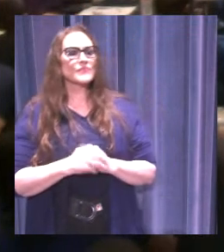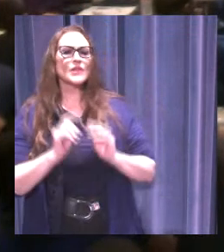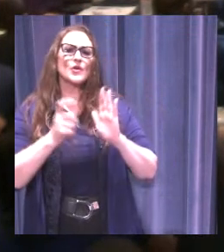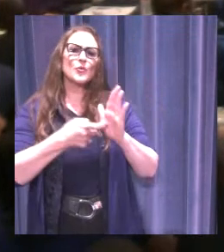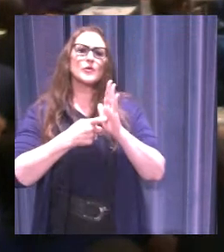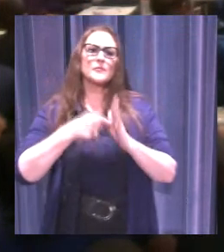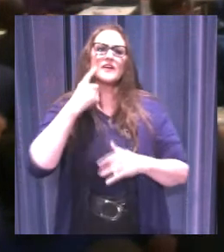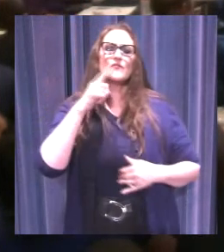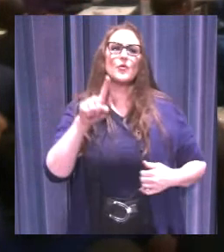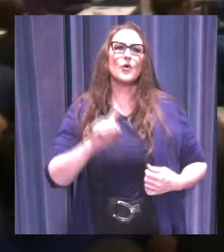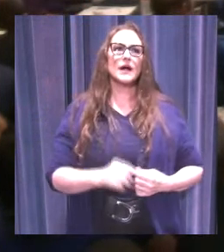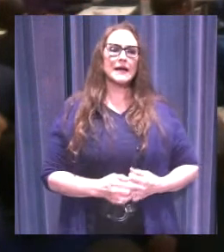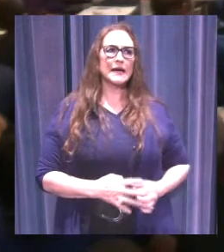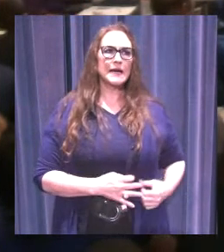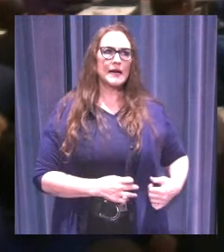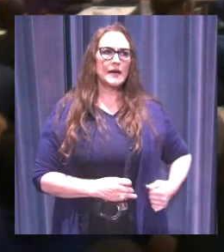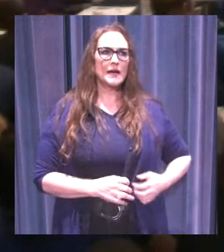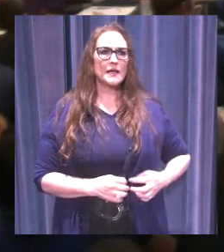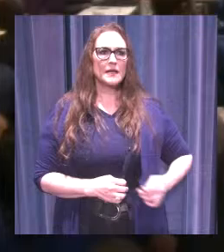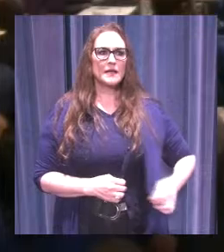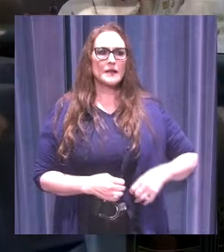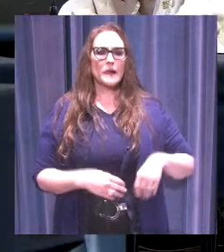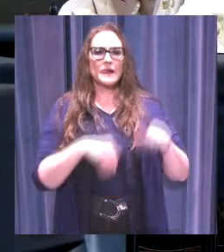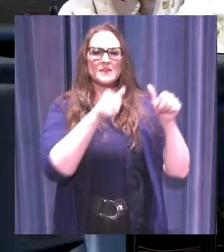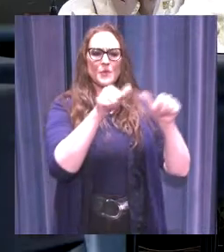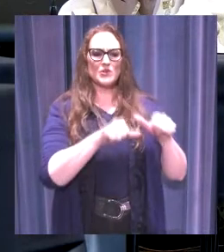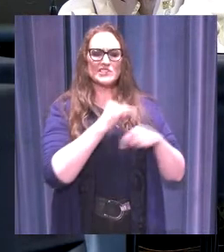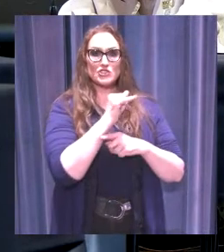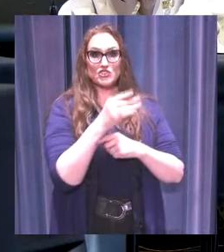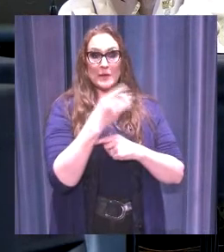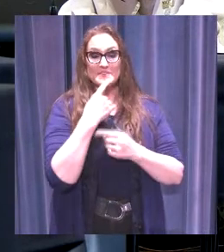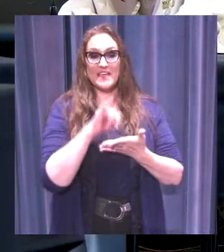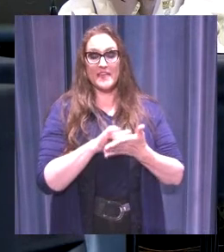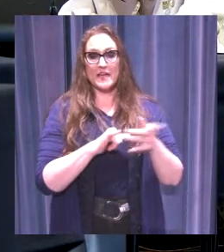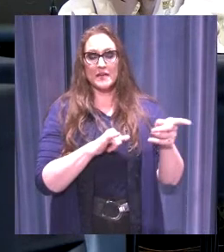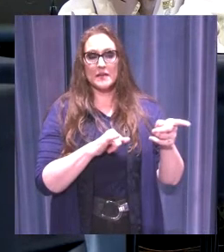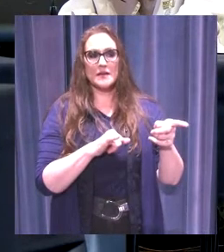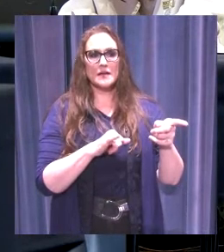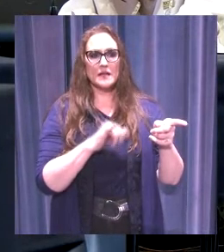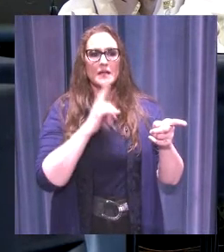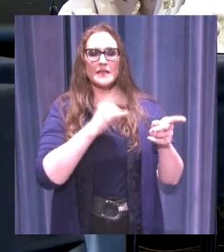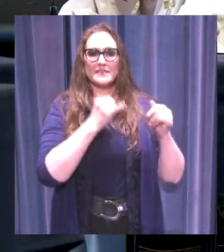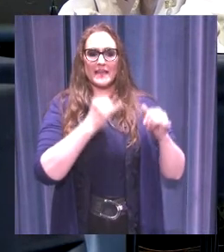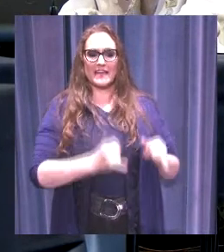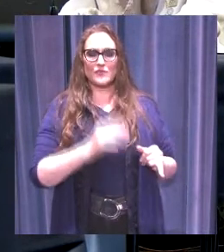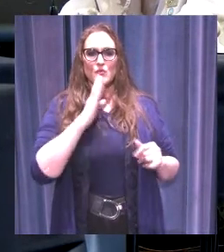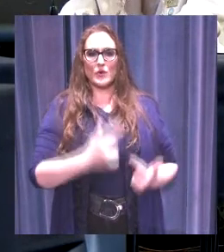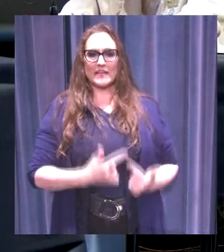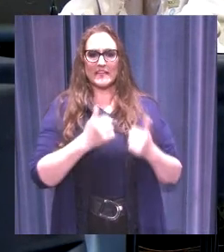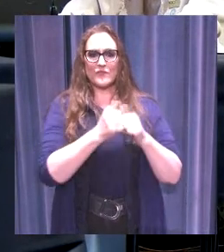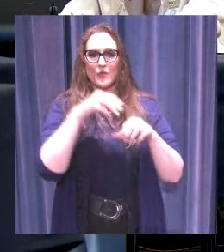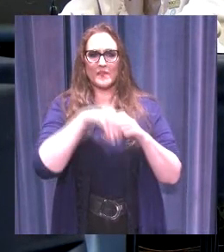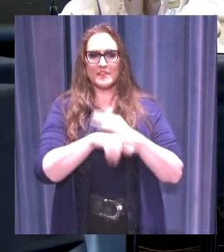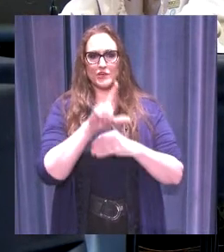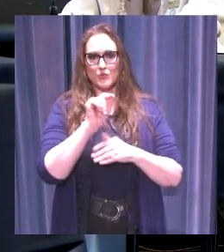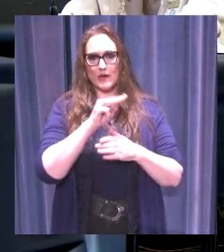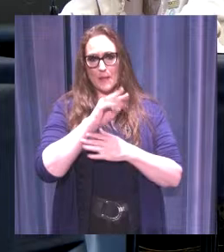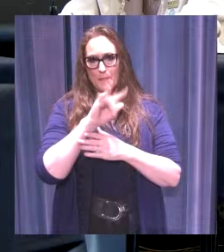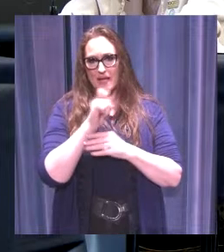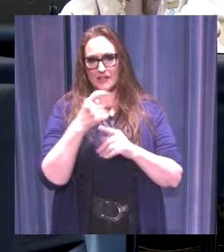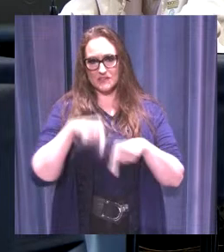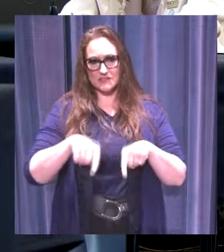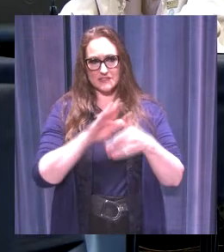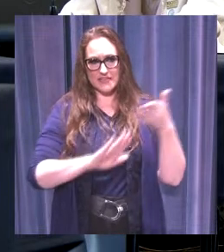requirement for the posting on this job said that their individual would live within 20 miles of the